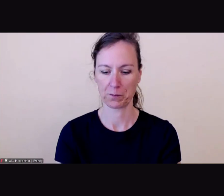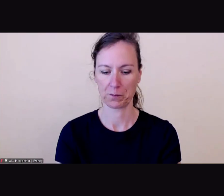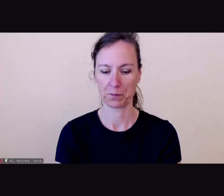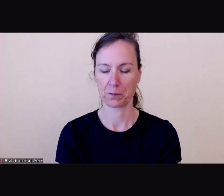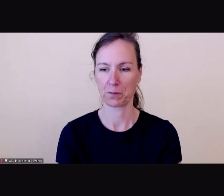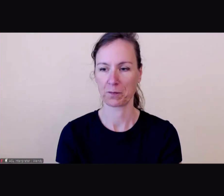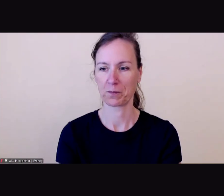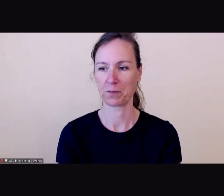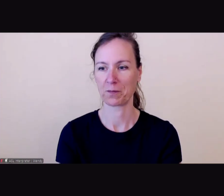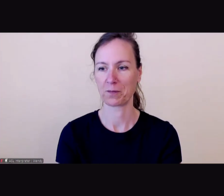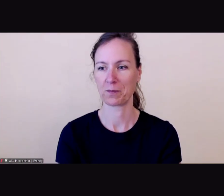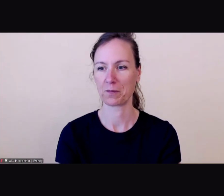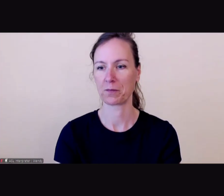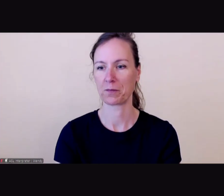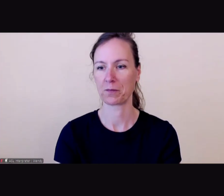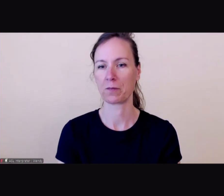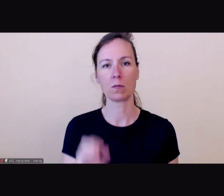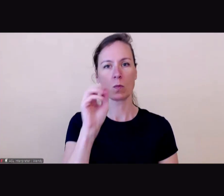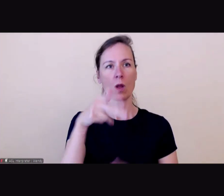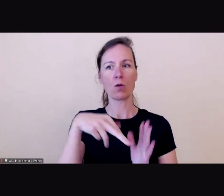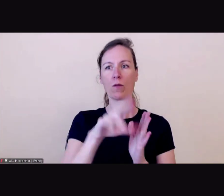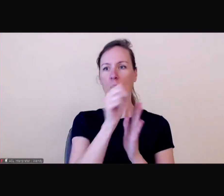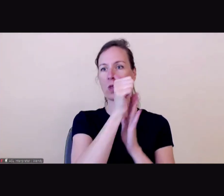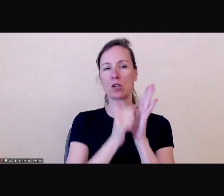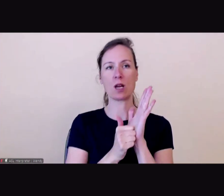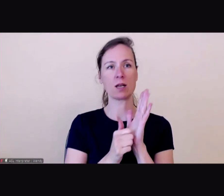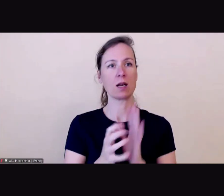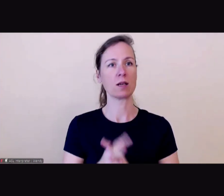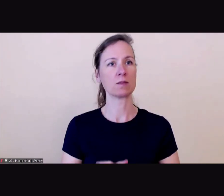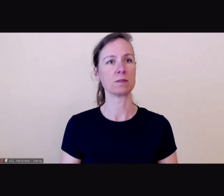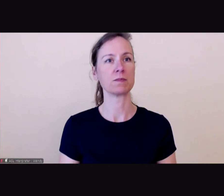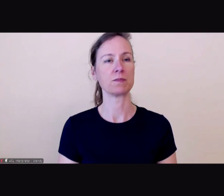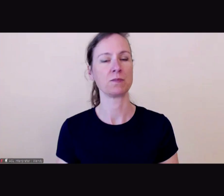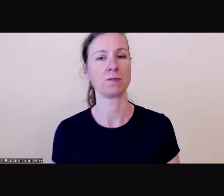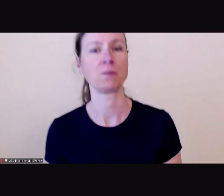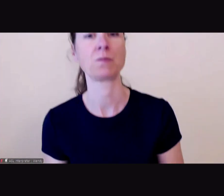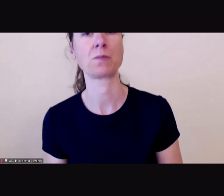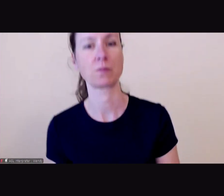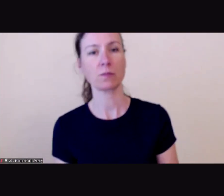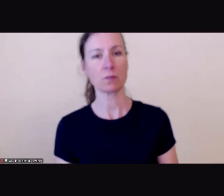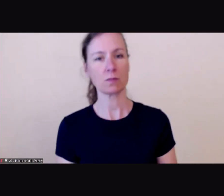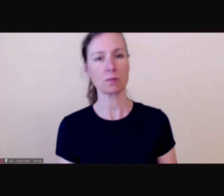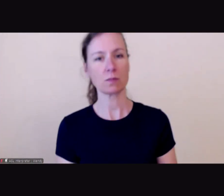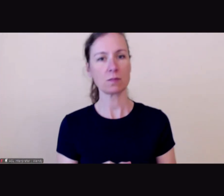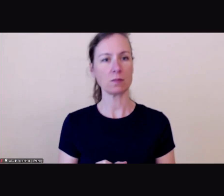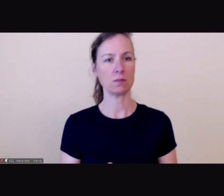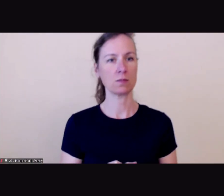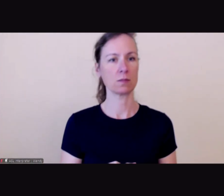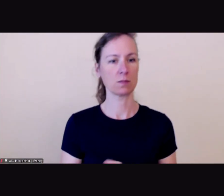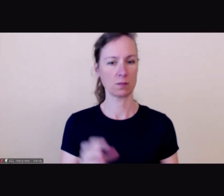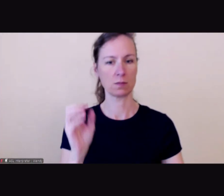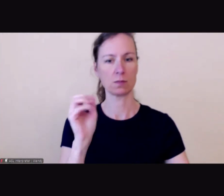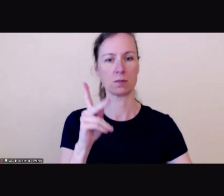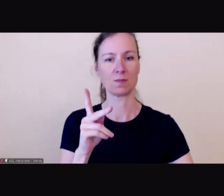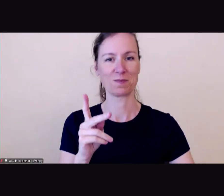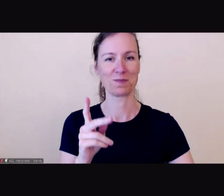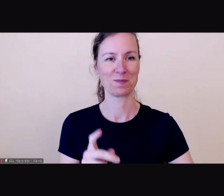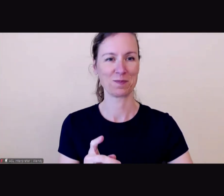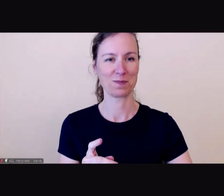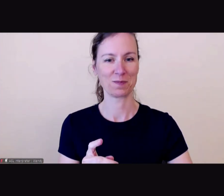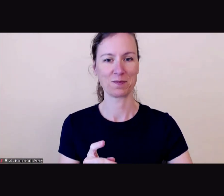Oh, it's just a budget review. Oh, wait. Is it all of them? Yeah, the whole thing.